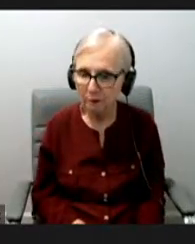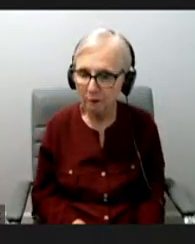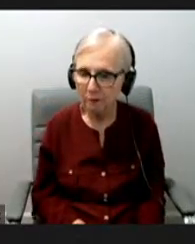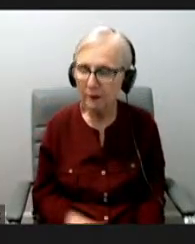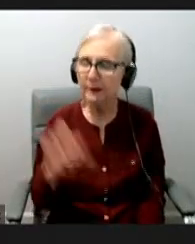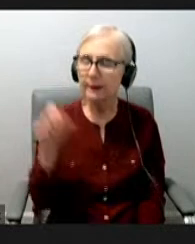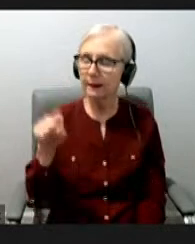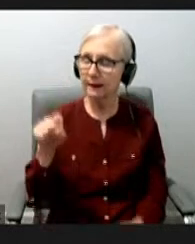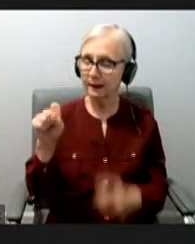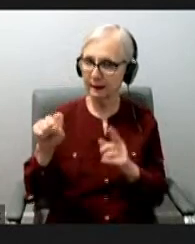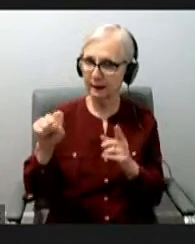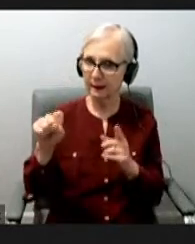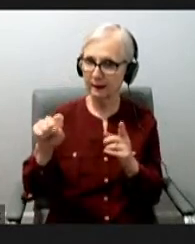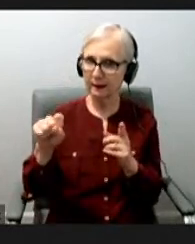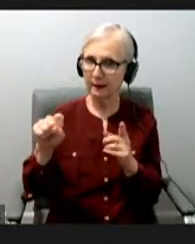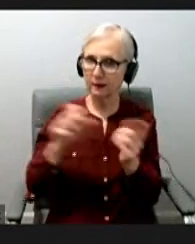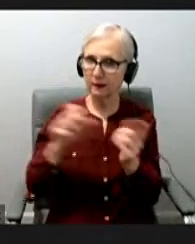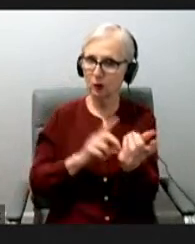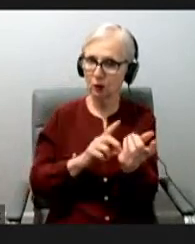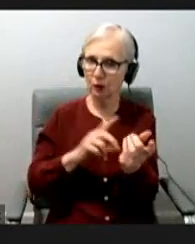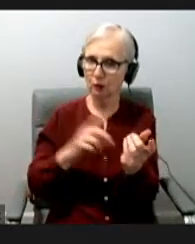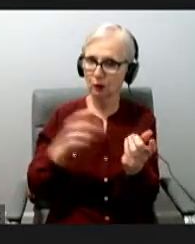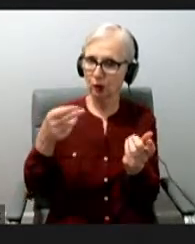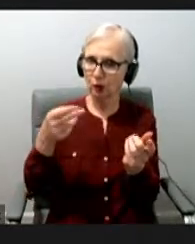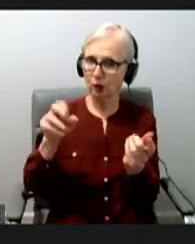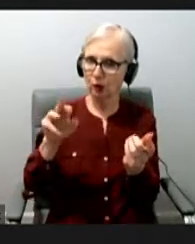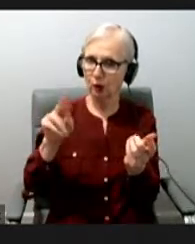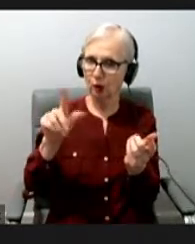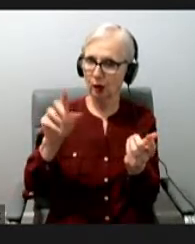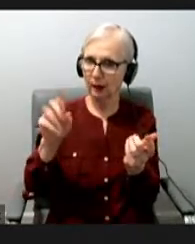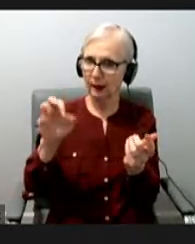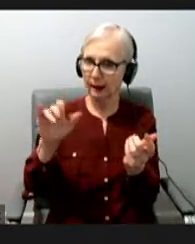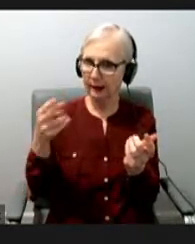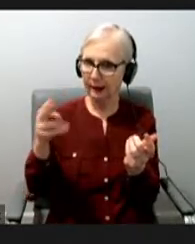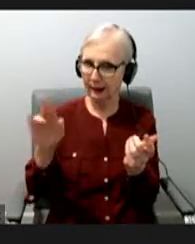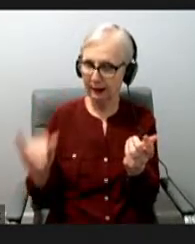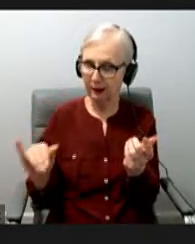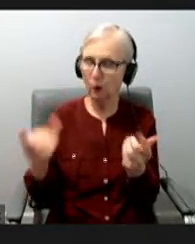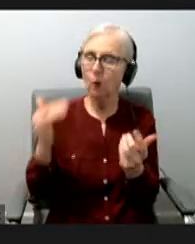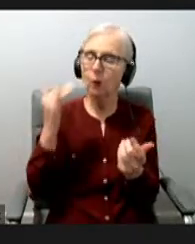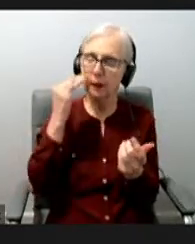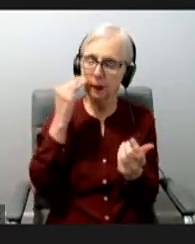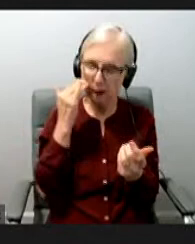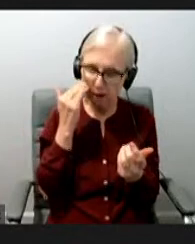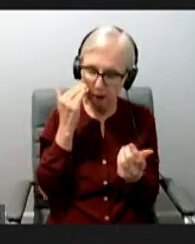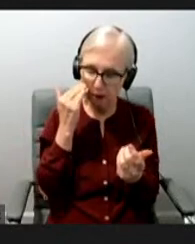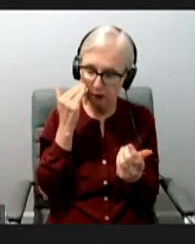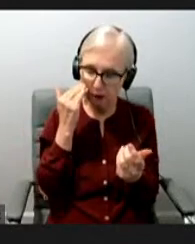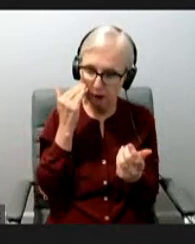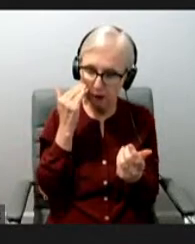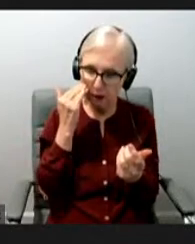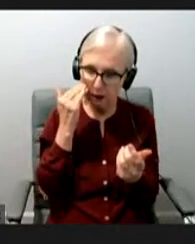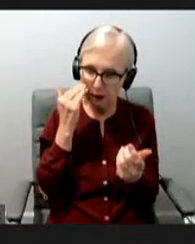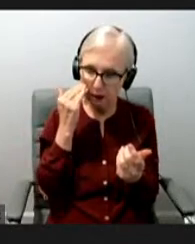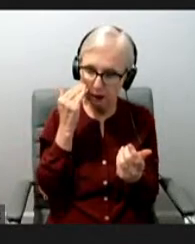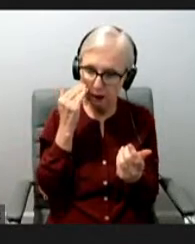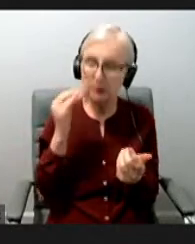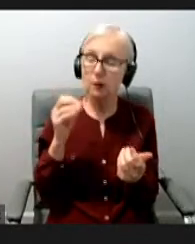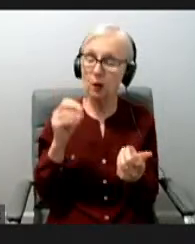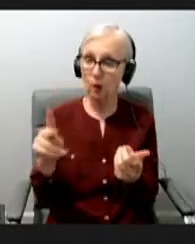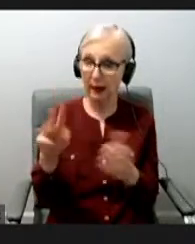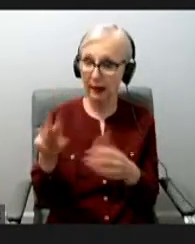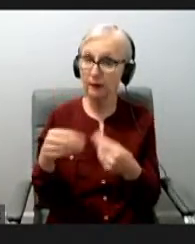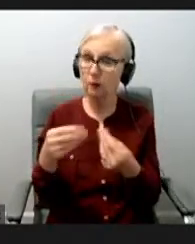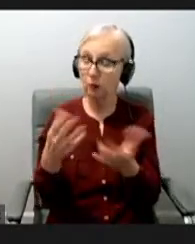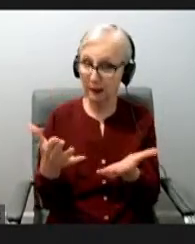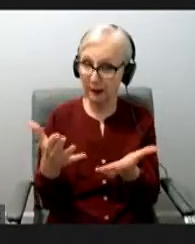Yeah, I can take that. I don't know if you want to talk a little bit about the pairing too, but we do know that it is okay to give the